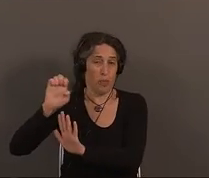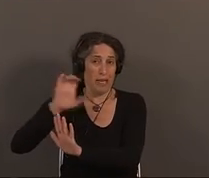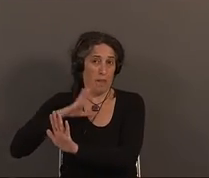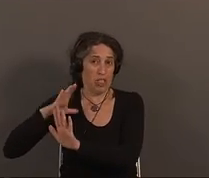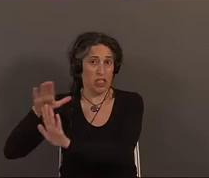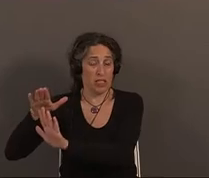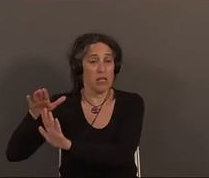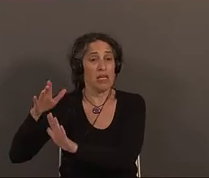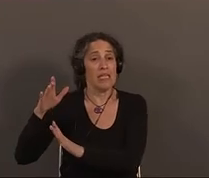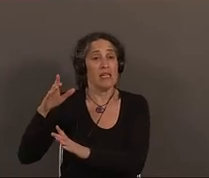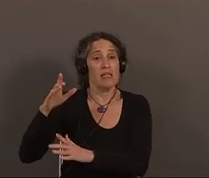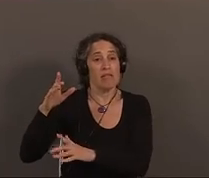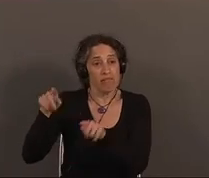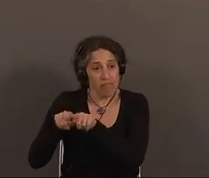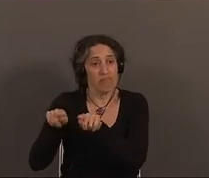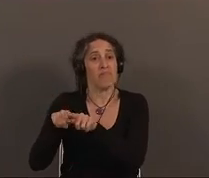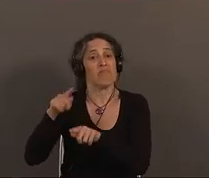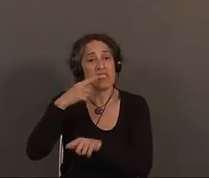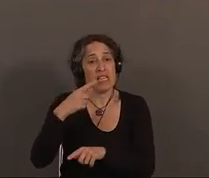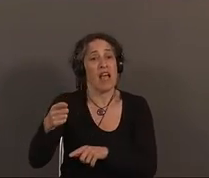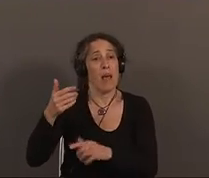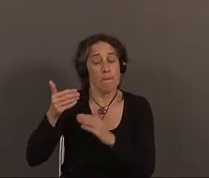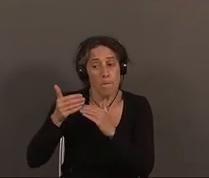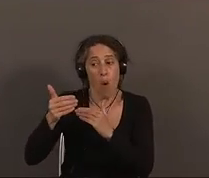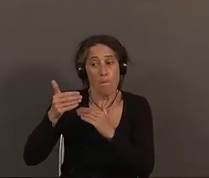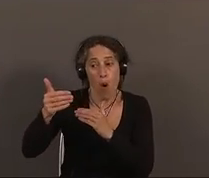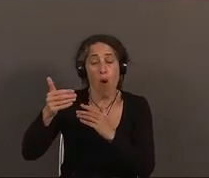2018 and so on and so forth. There will be more and more